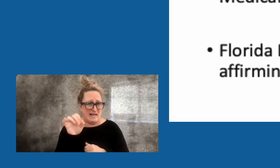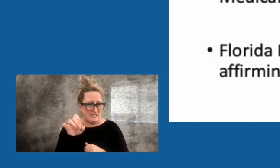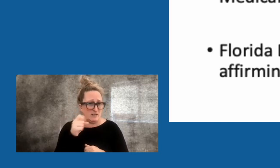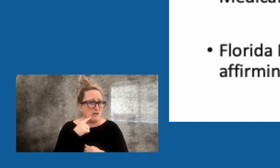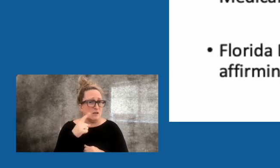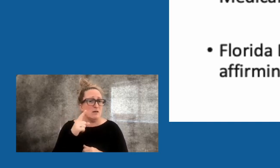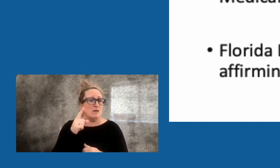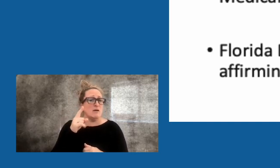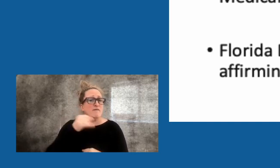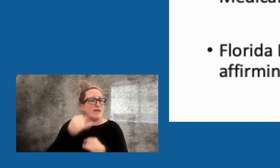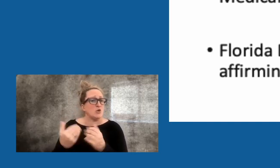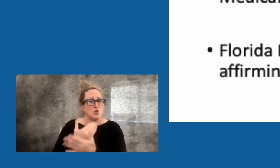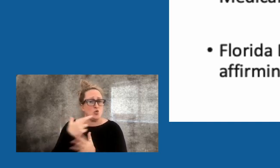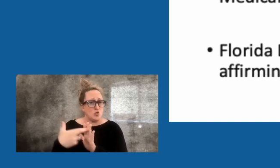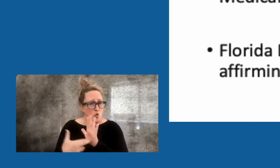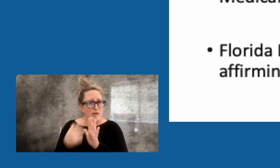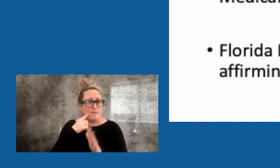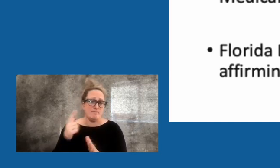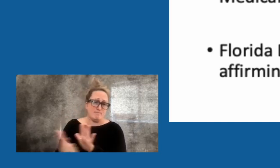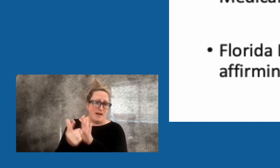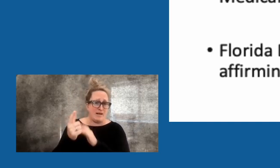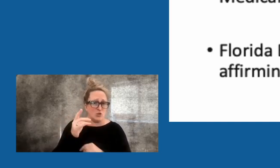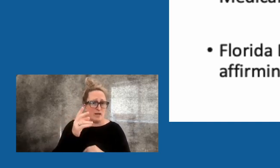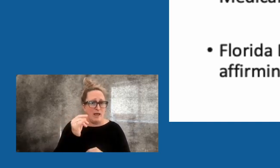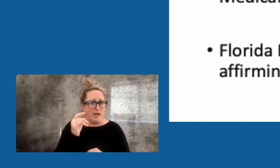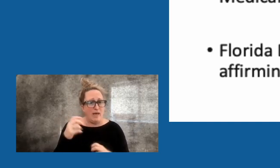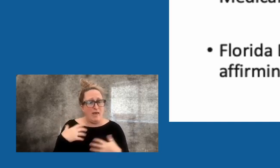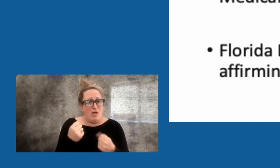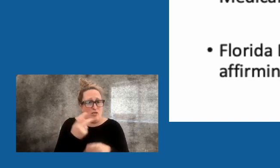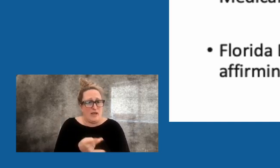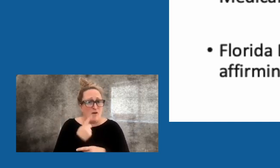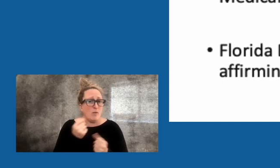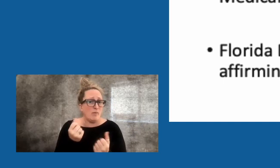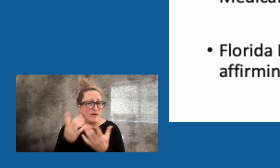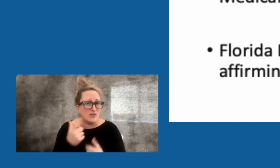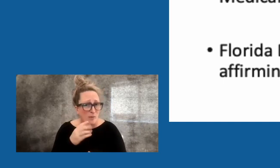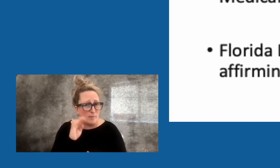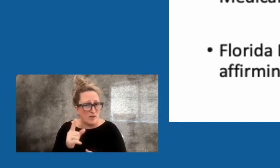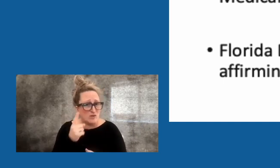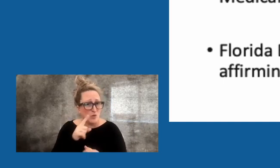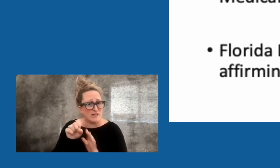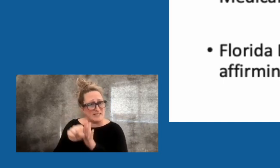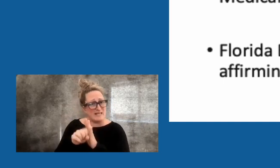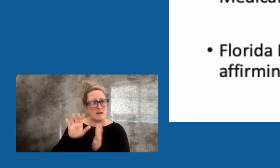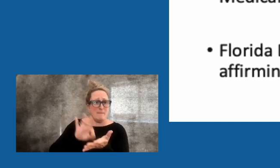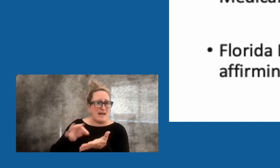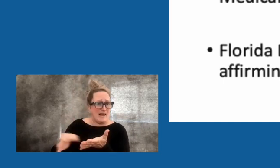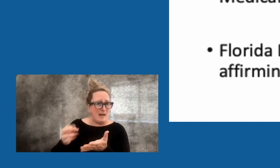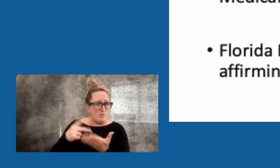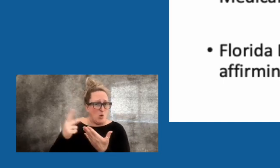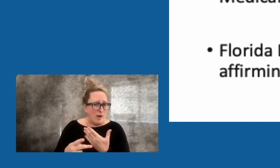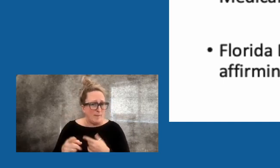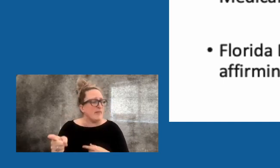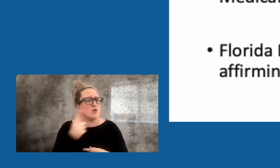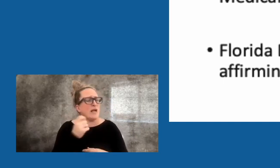providers from billing the state's Medicaid program for gender-affirming treatments. This is a big target for them. They say that